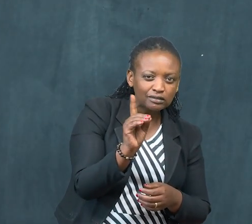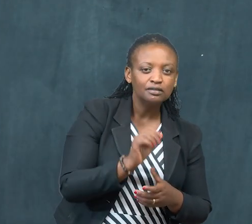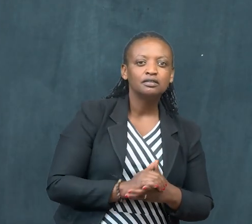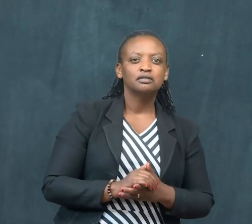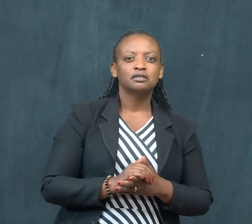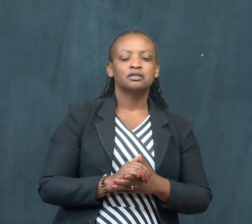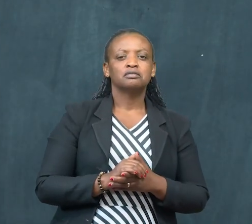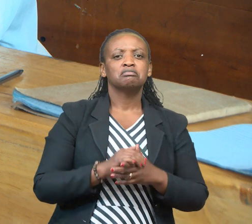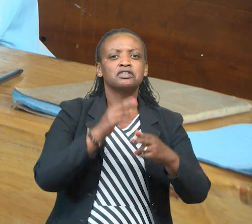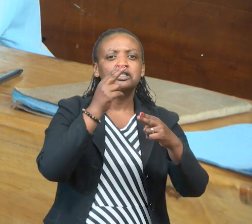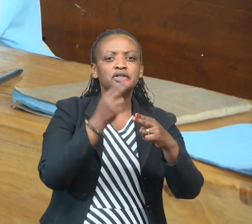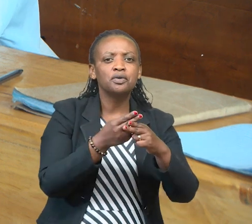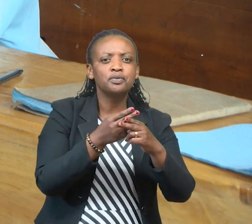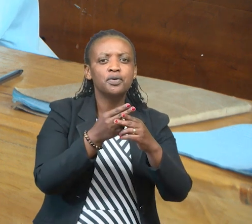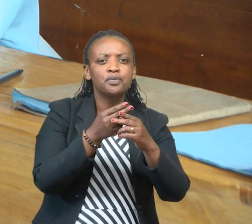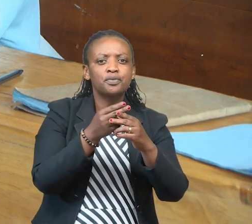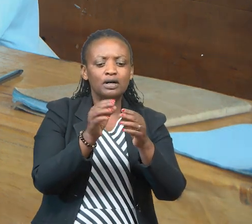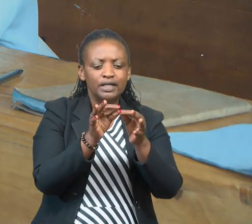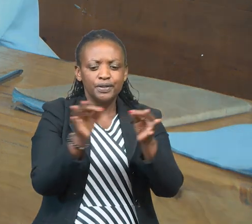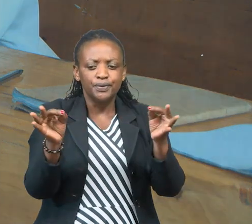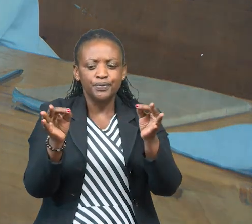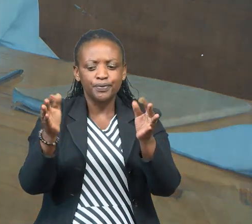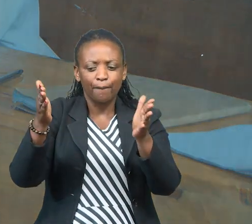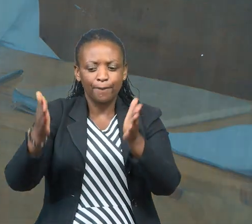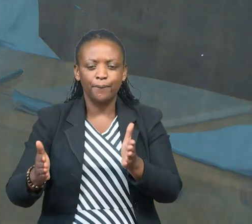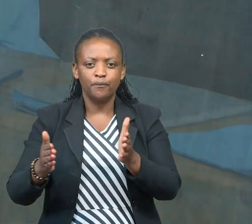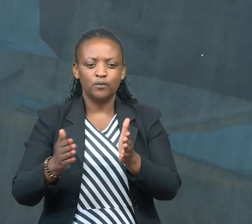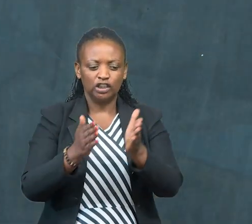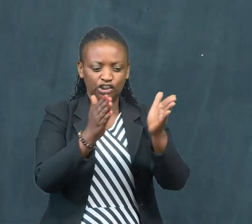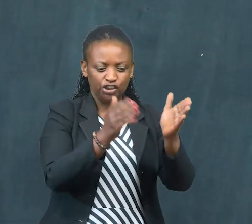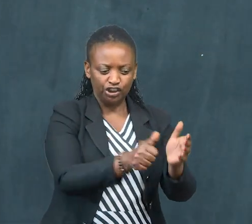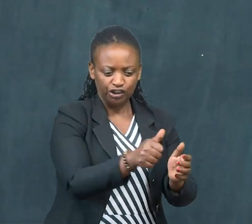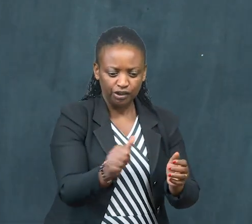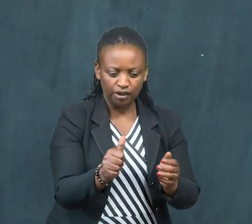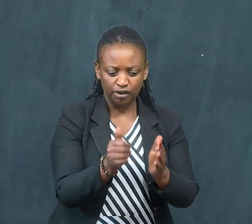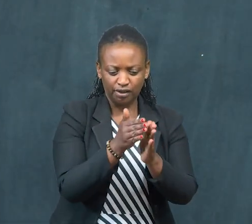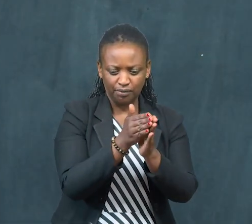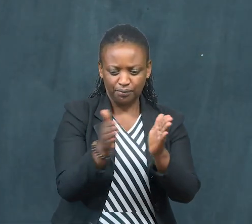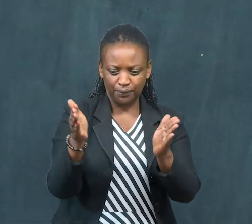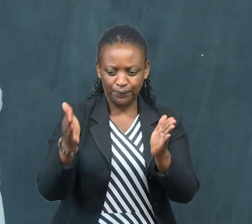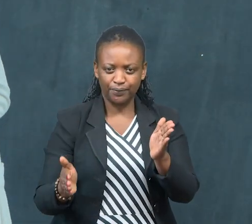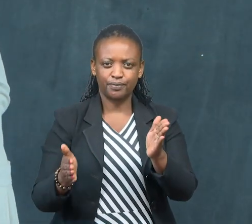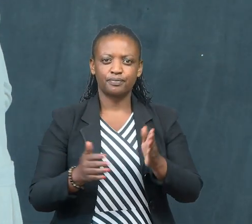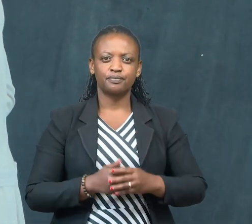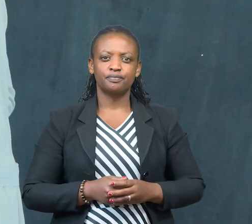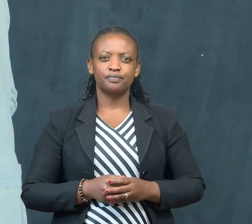okay, let us call it the interval length, the length of each interval.